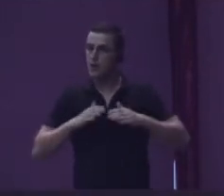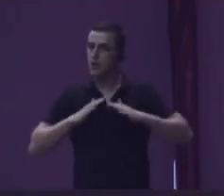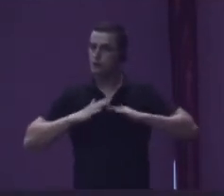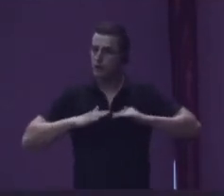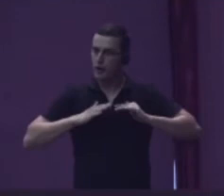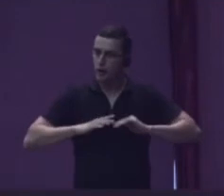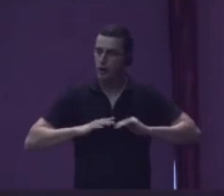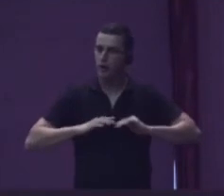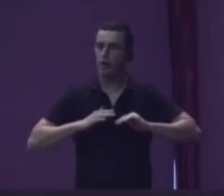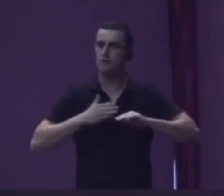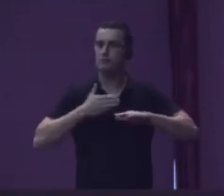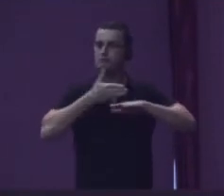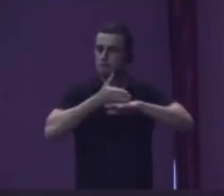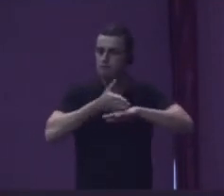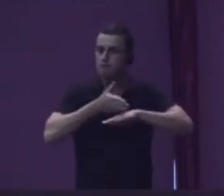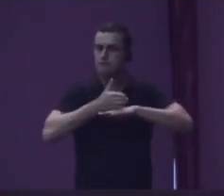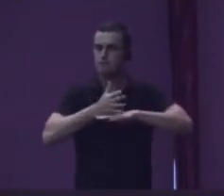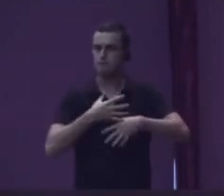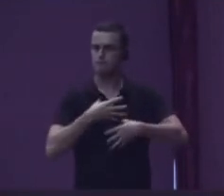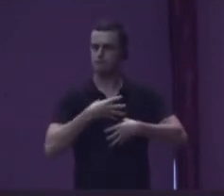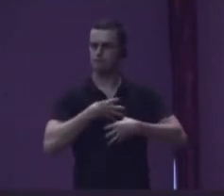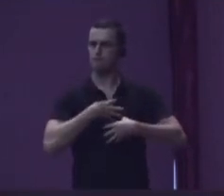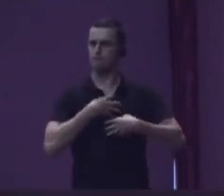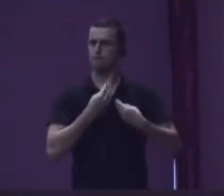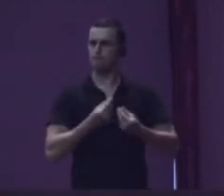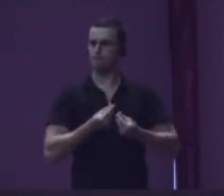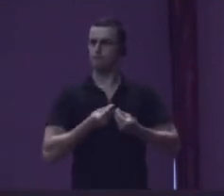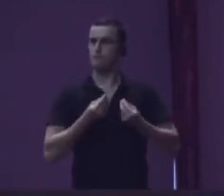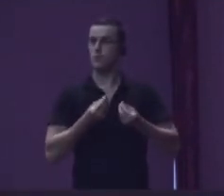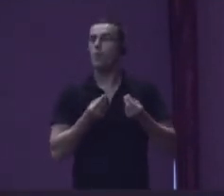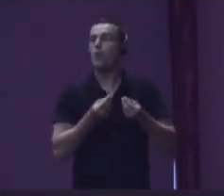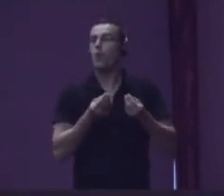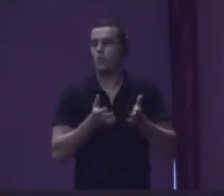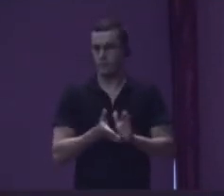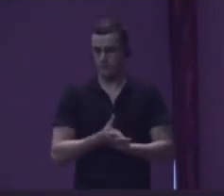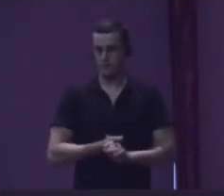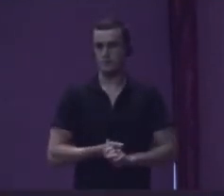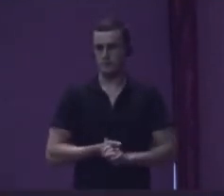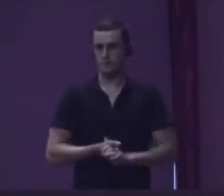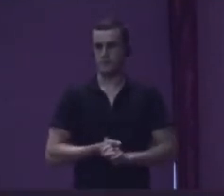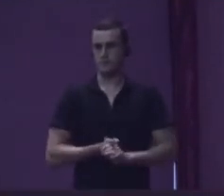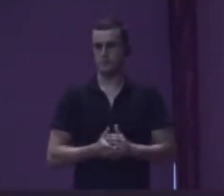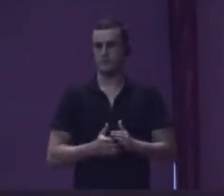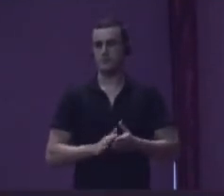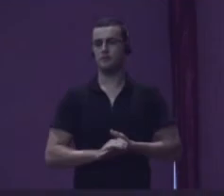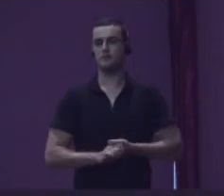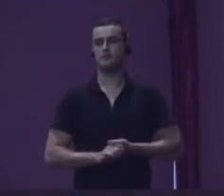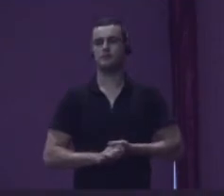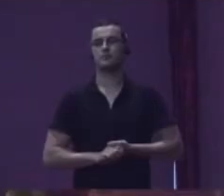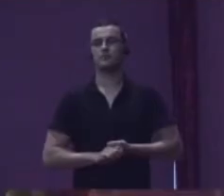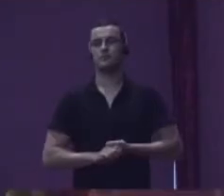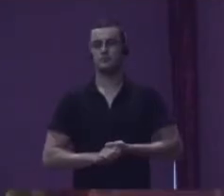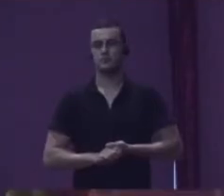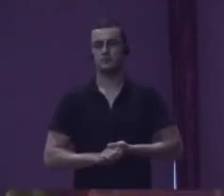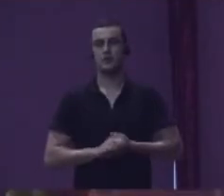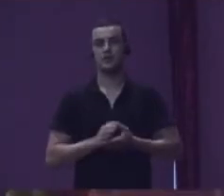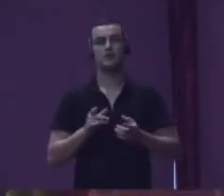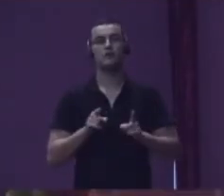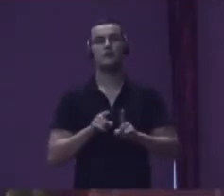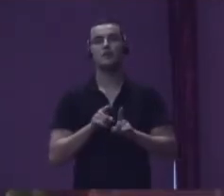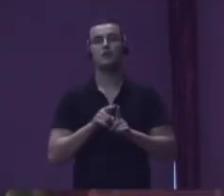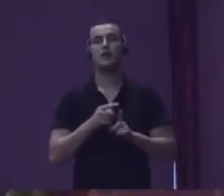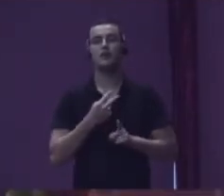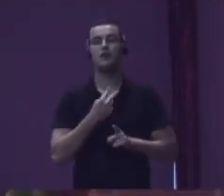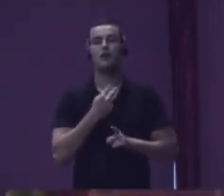aware of, and their actions as well as the tone of voice, and things like that